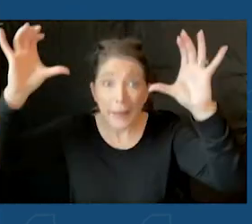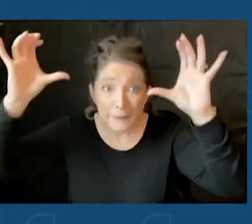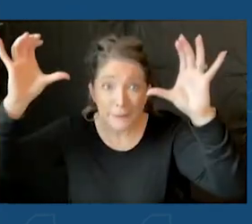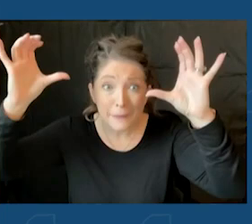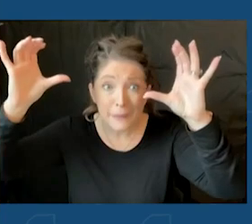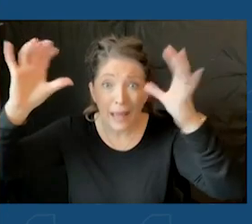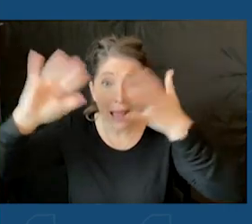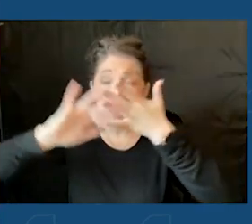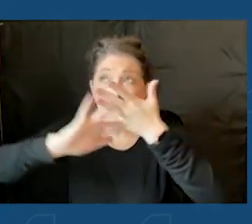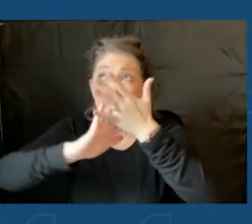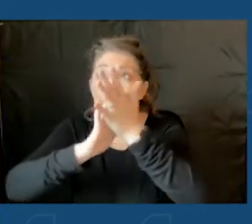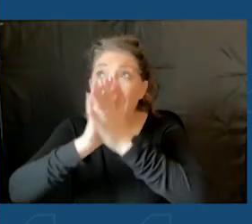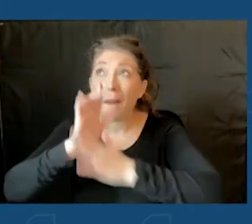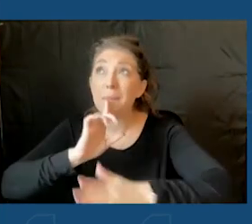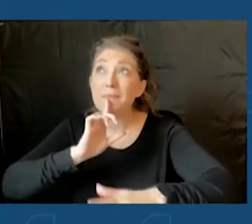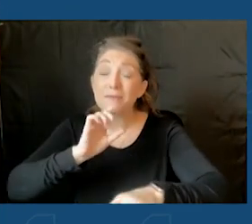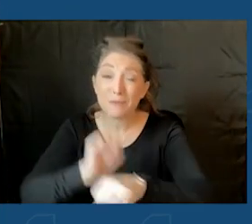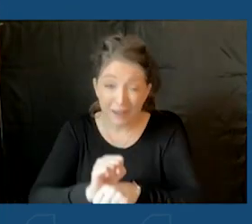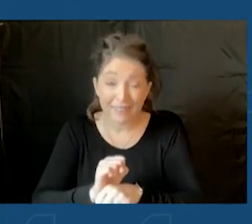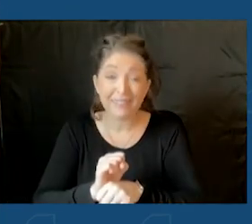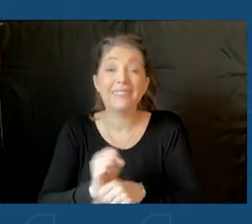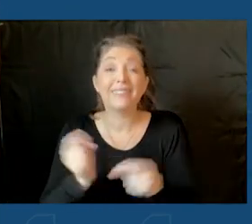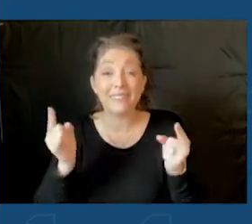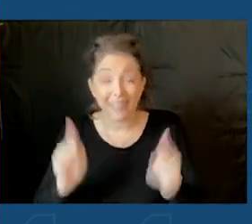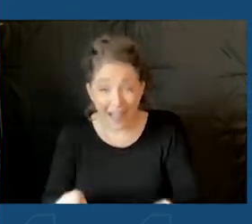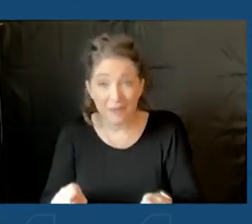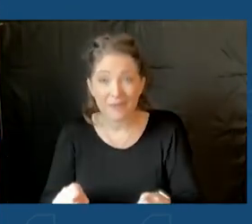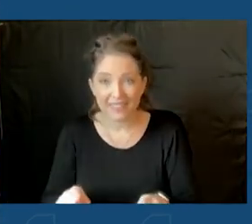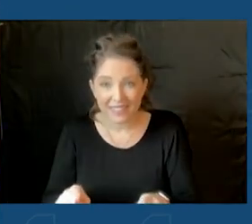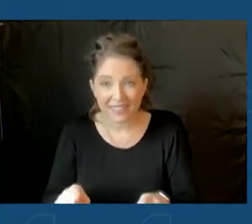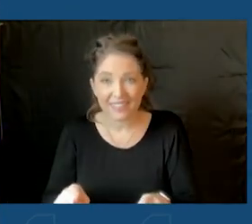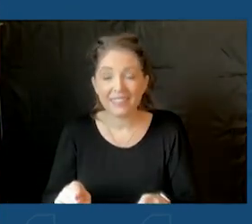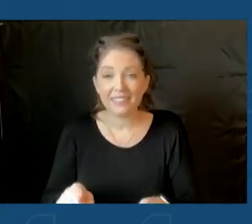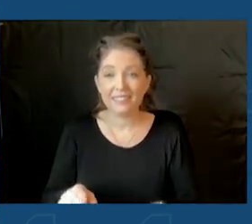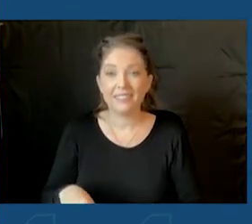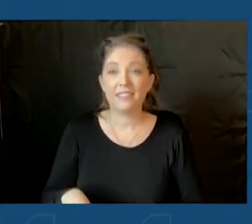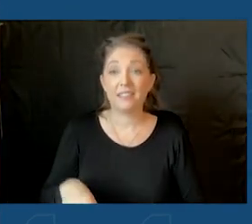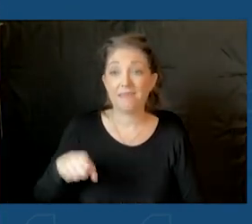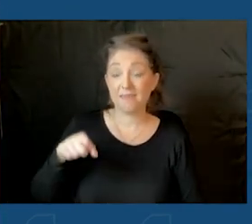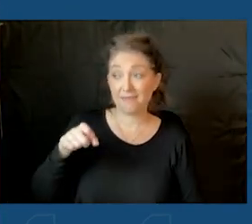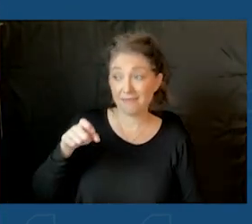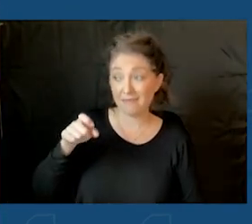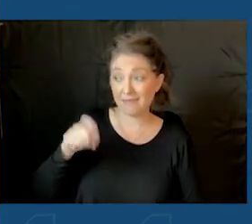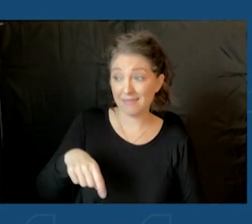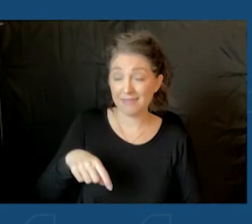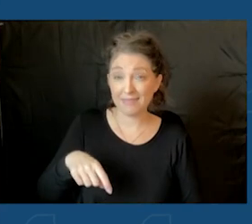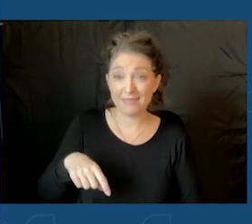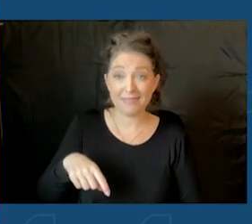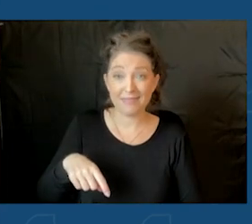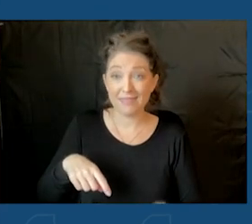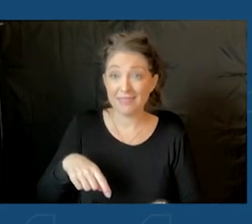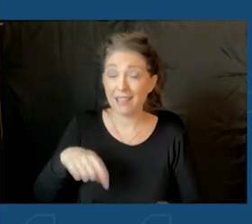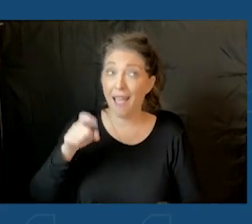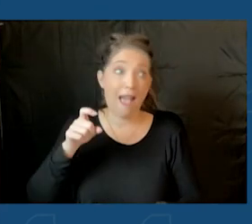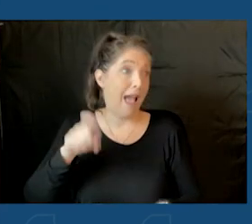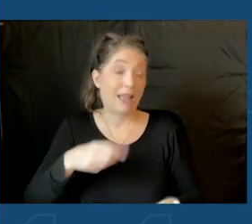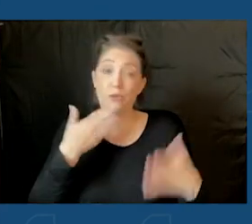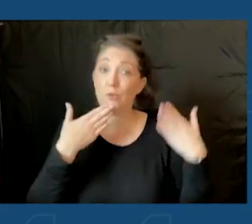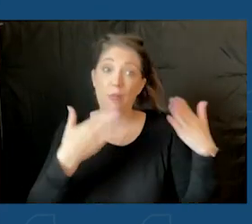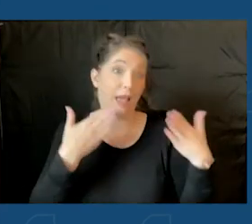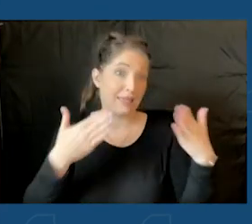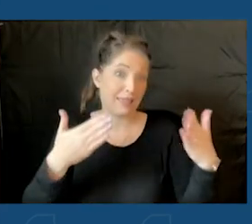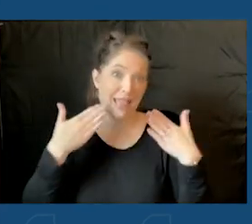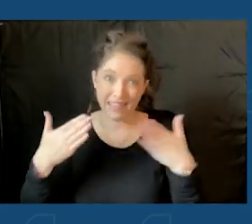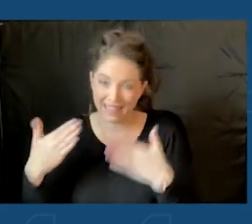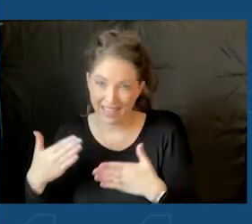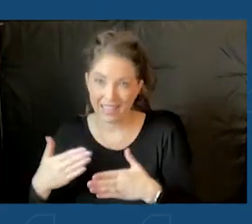into reality. That's what's happening. And this would have not occurred, so I need to thank people also, without